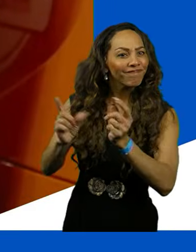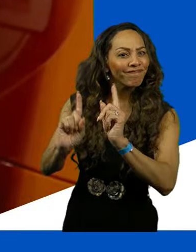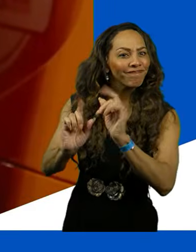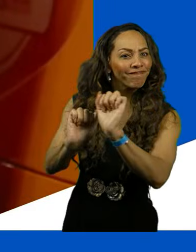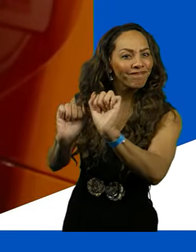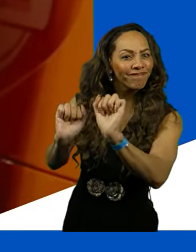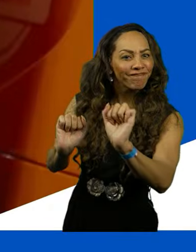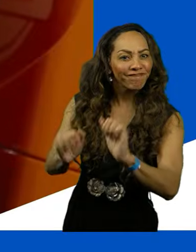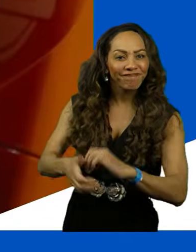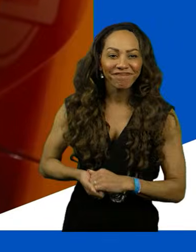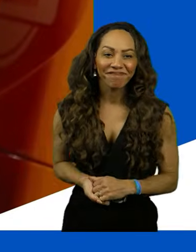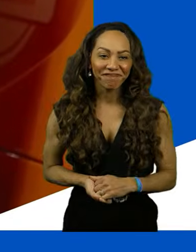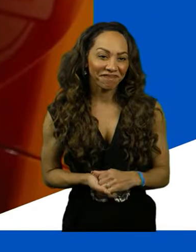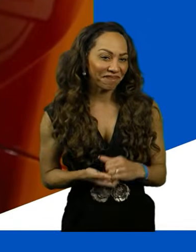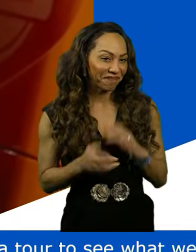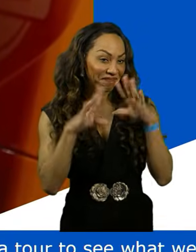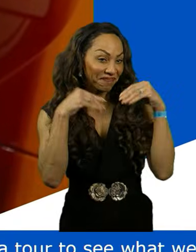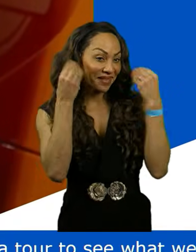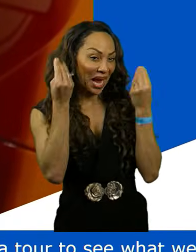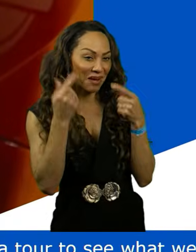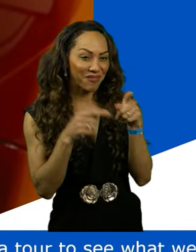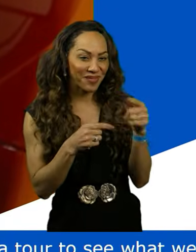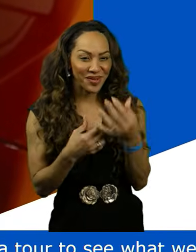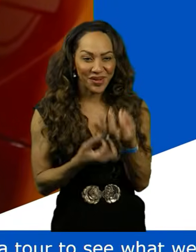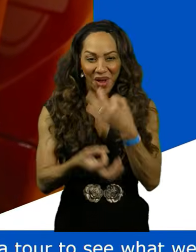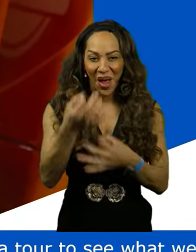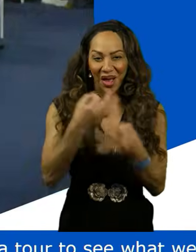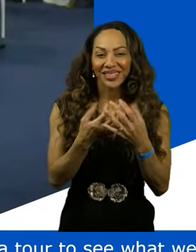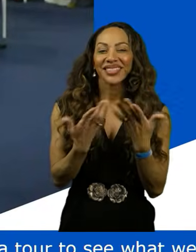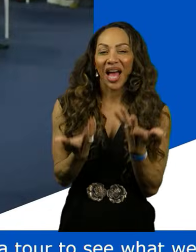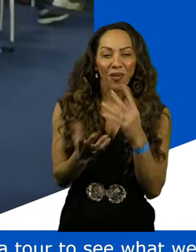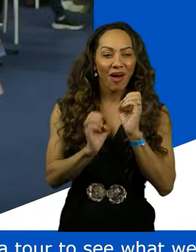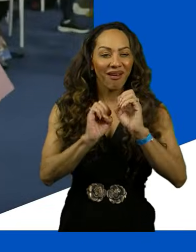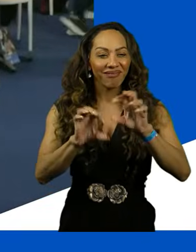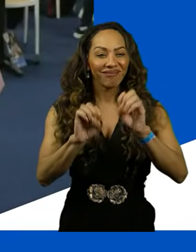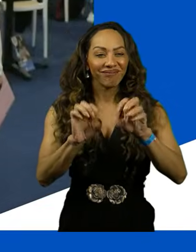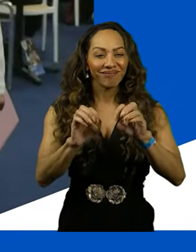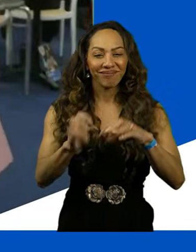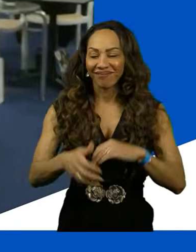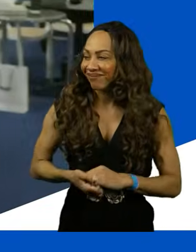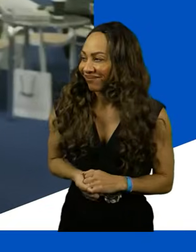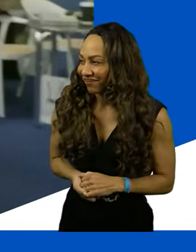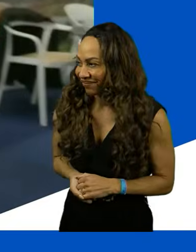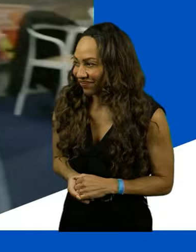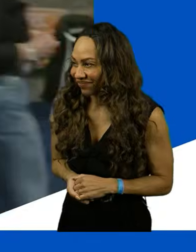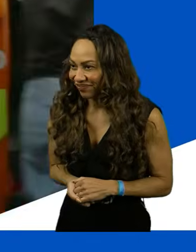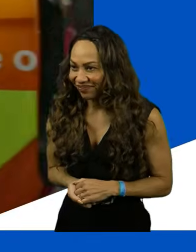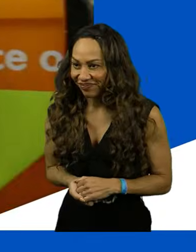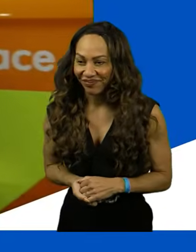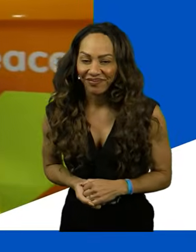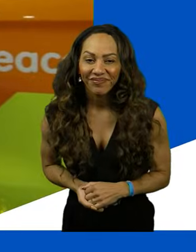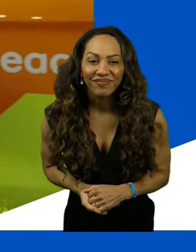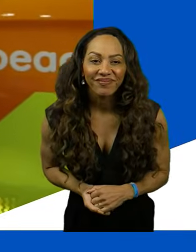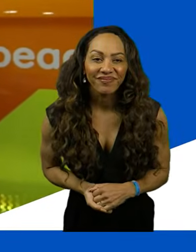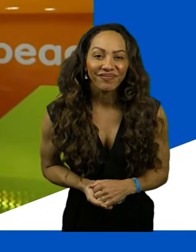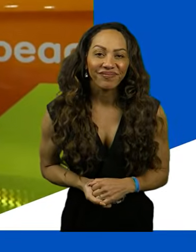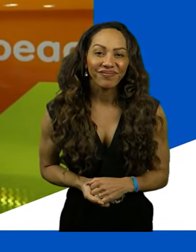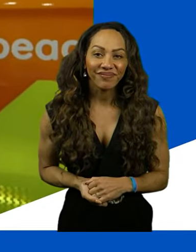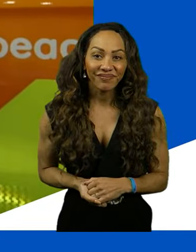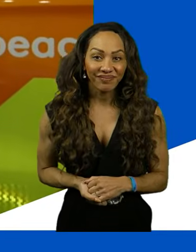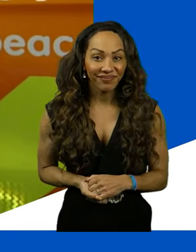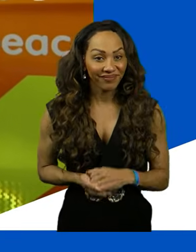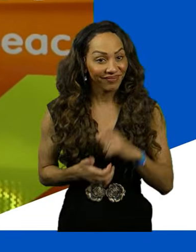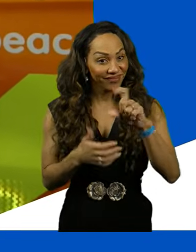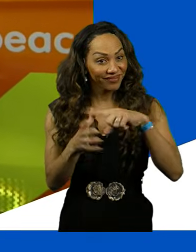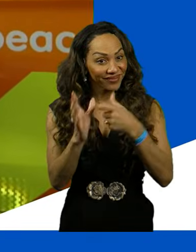day? Glad you've asked. I have with me Carl, who'll be able to take you through that. Thank you so much. Hi, Carl. Thank you for joining us.